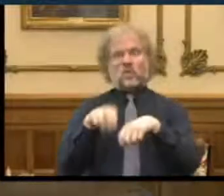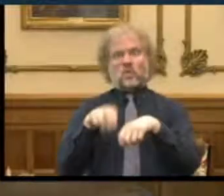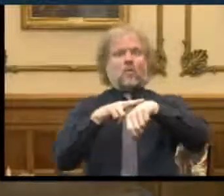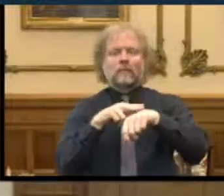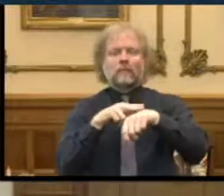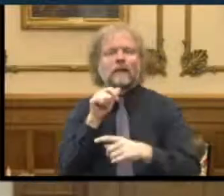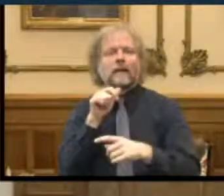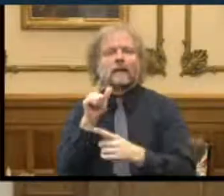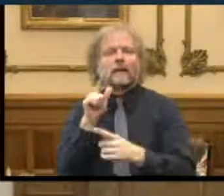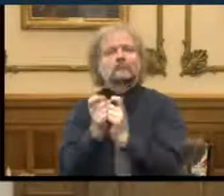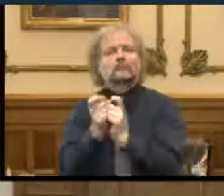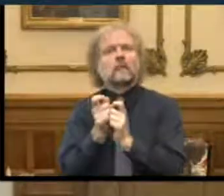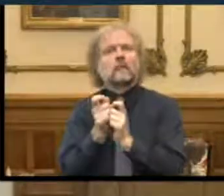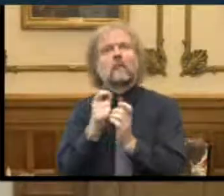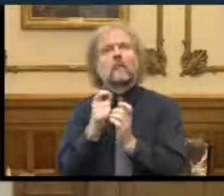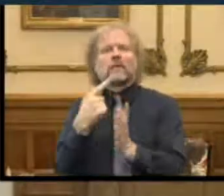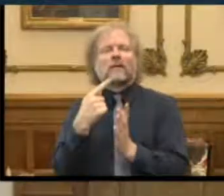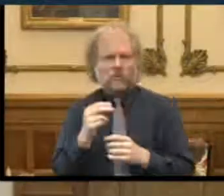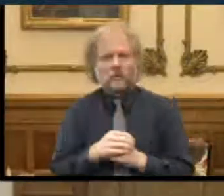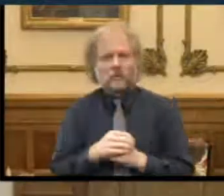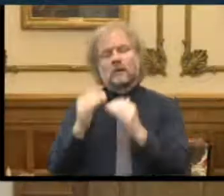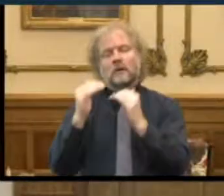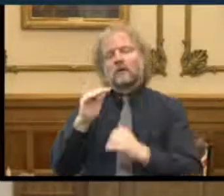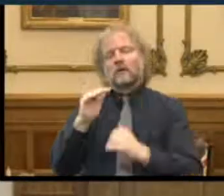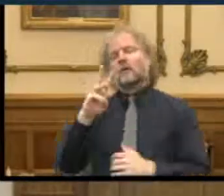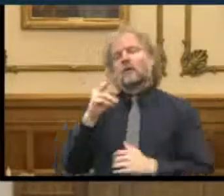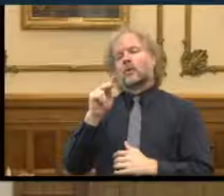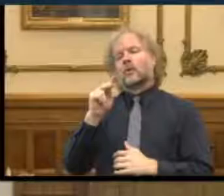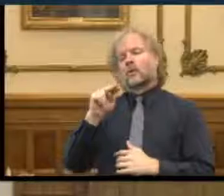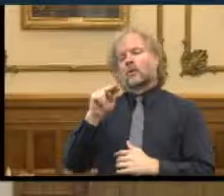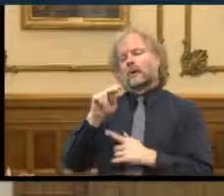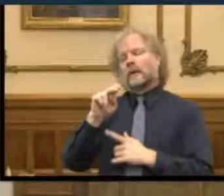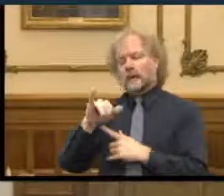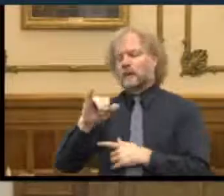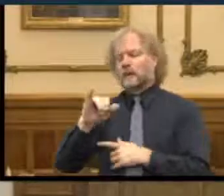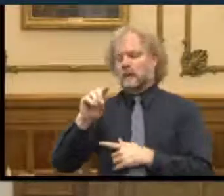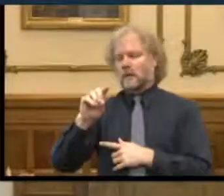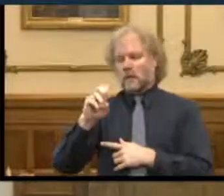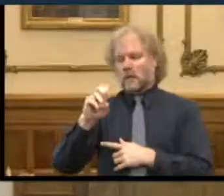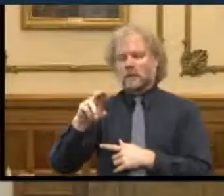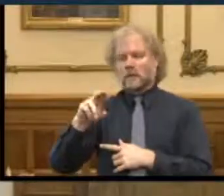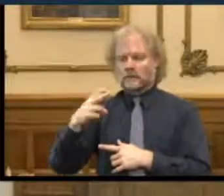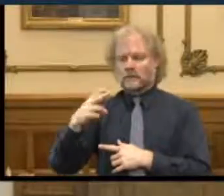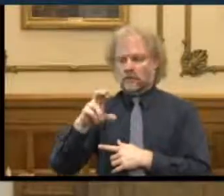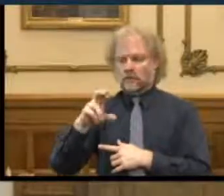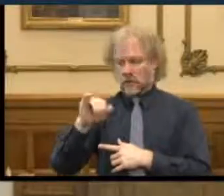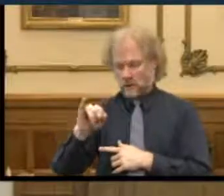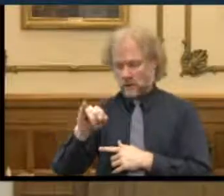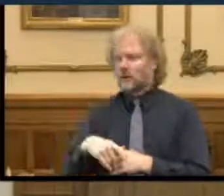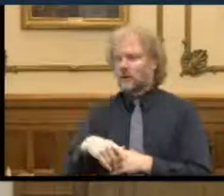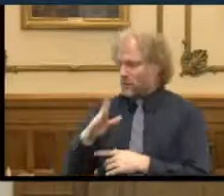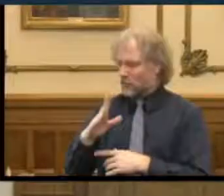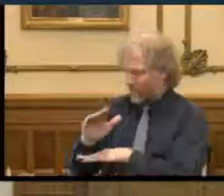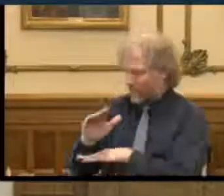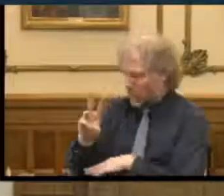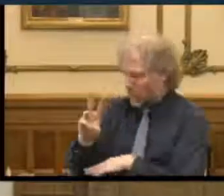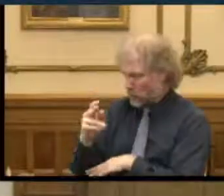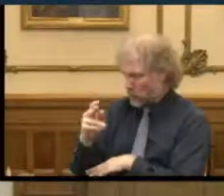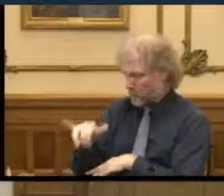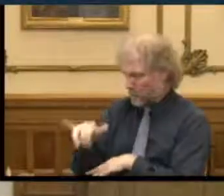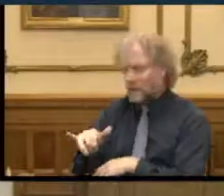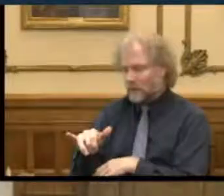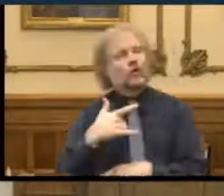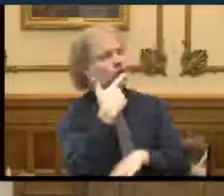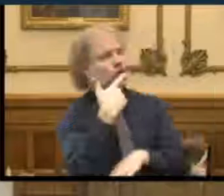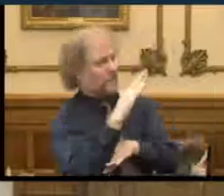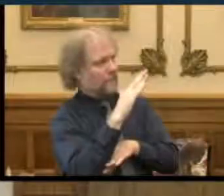exception. Whitney Downard, CNHI. Afternoon, Whitney. Good afternoon. I